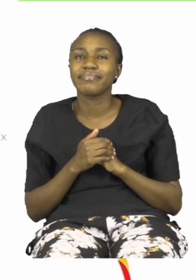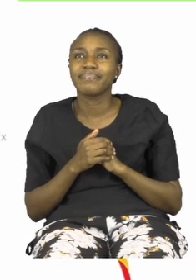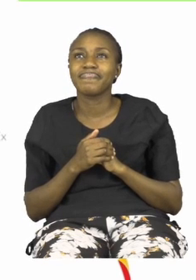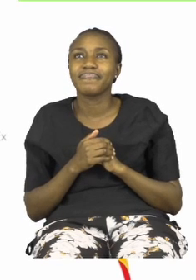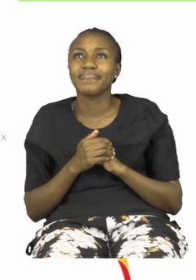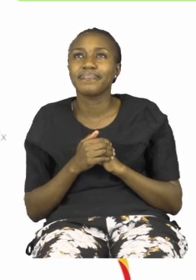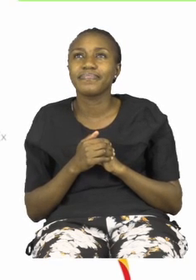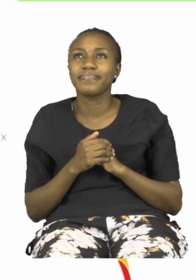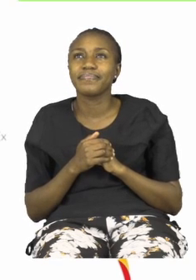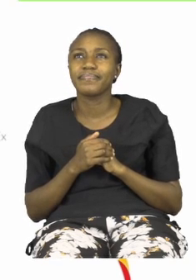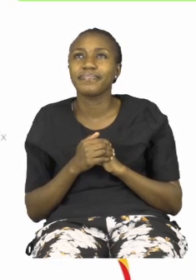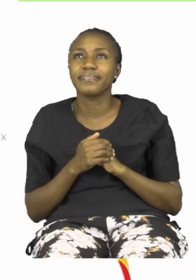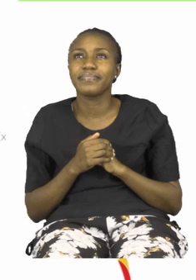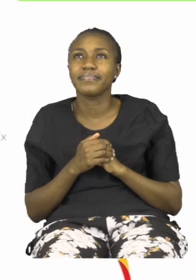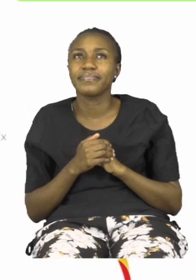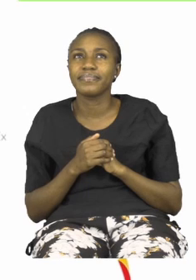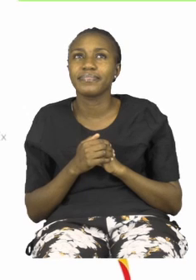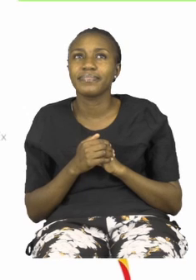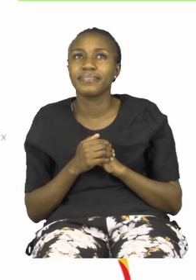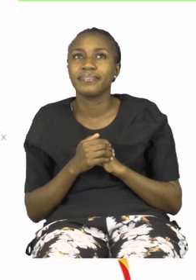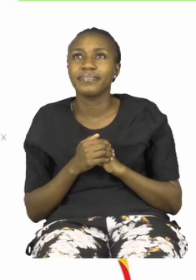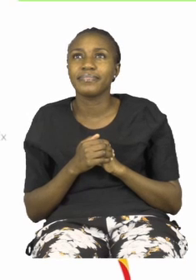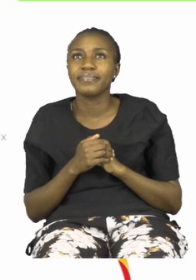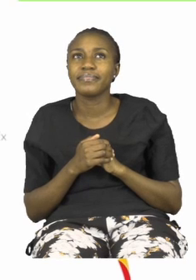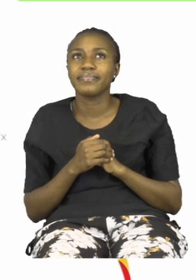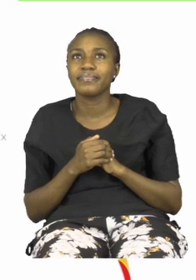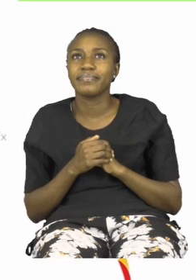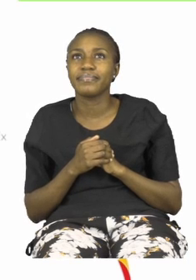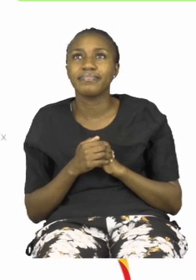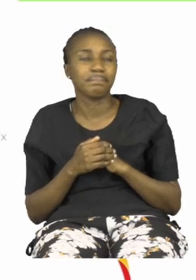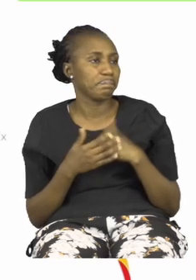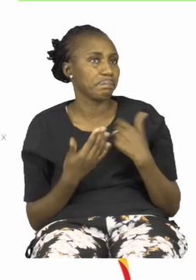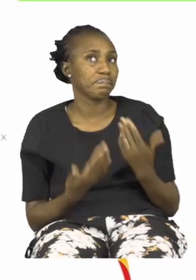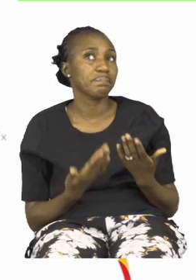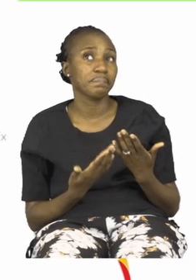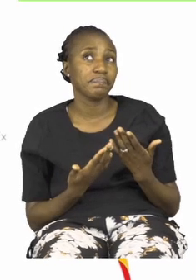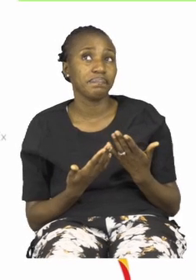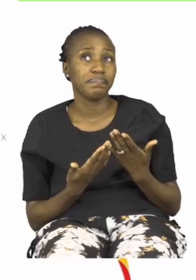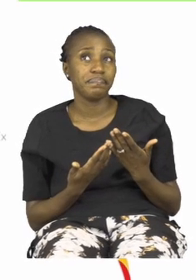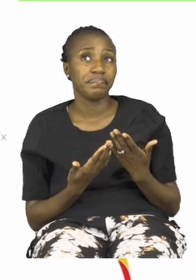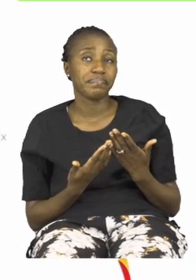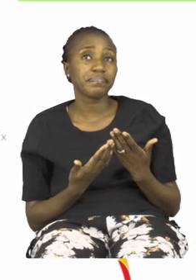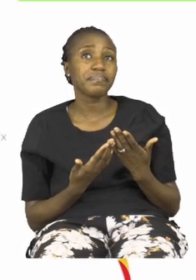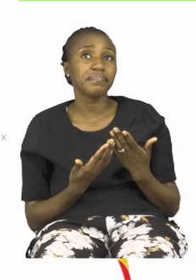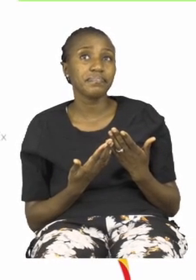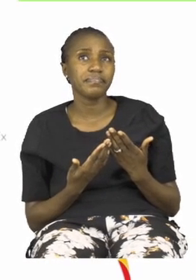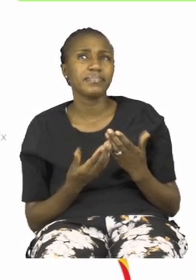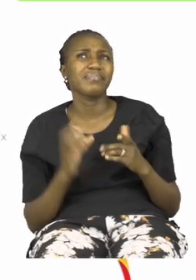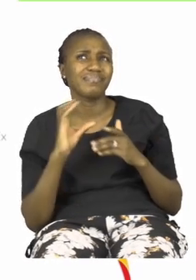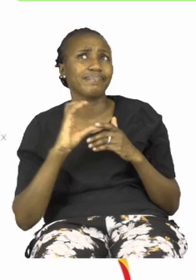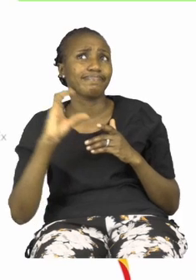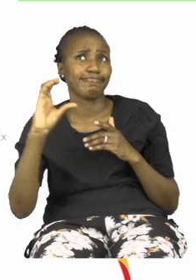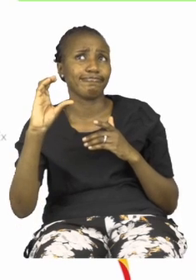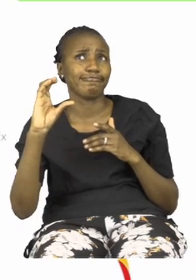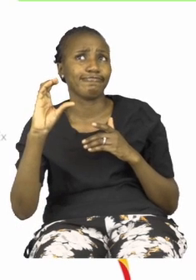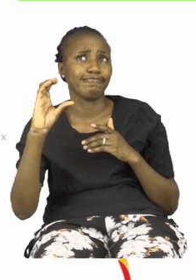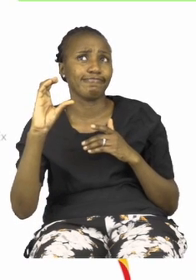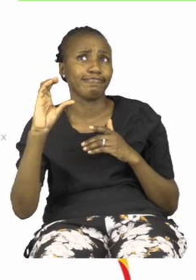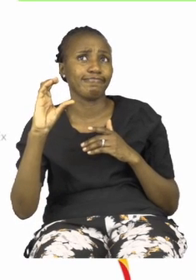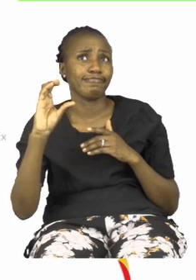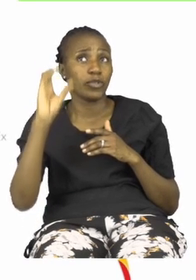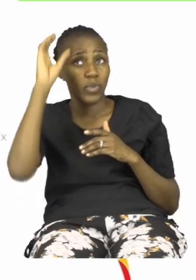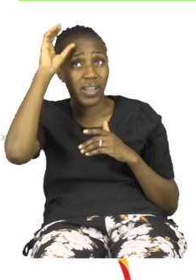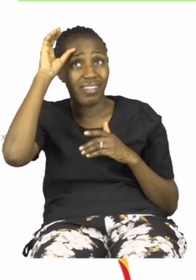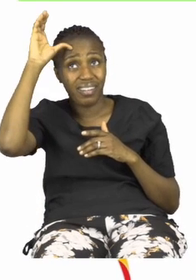it's supposed to be. Let's try and get there. Yeah, and speaking about, making a career out of gaming, how do